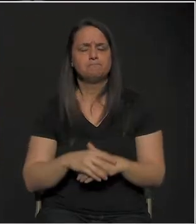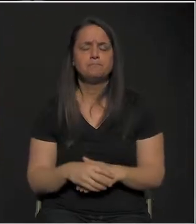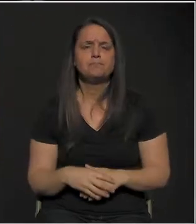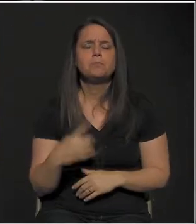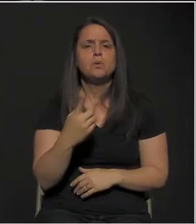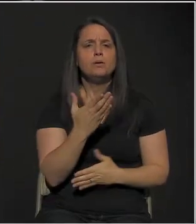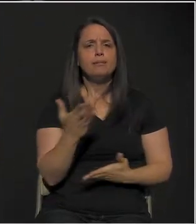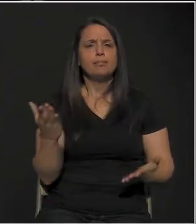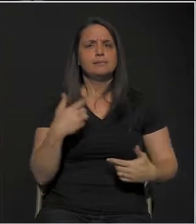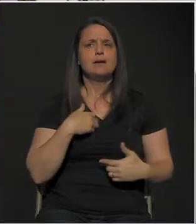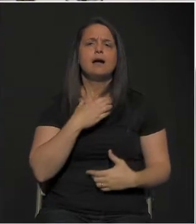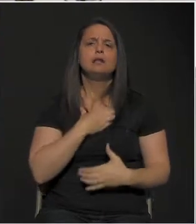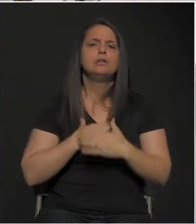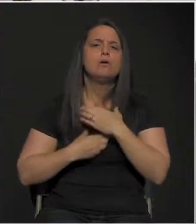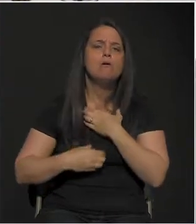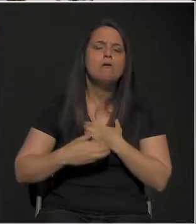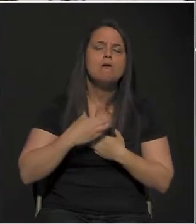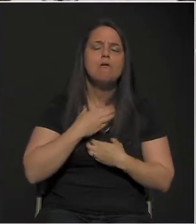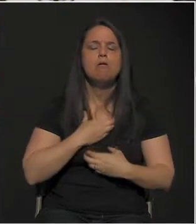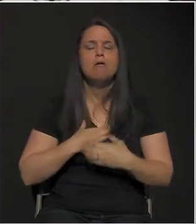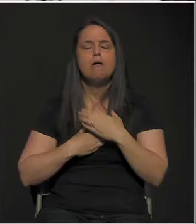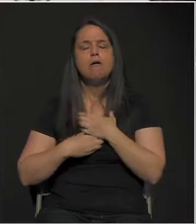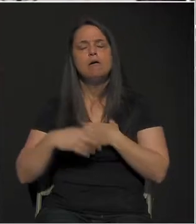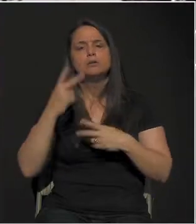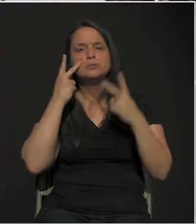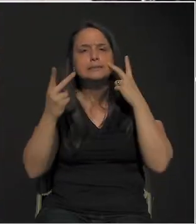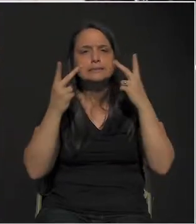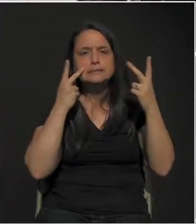One of the things that I long to see at our church,